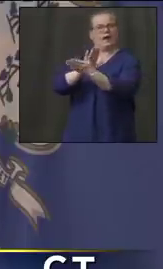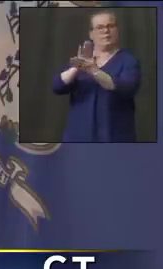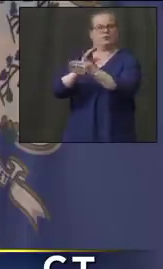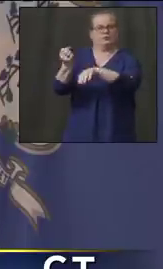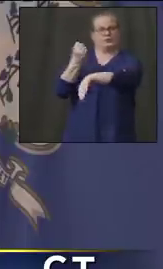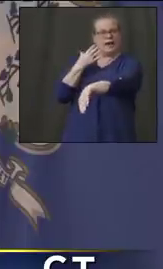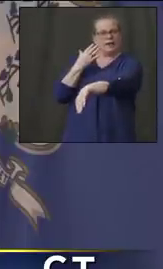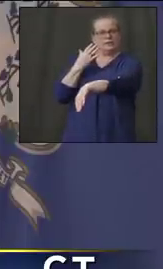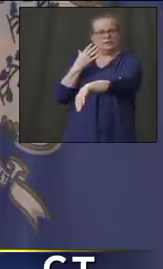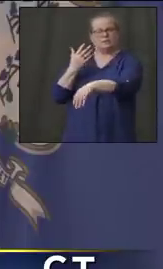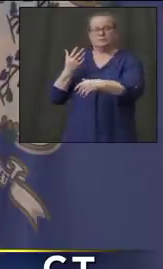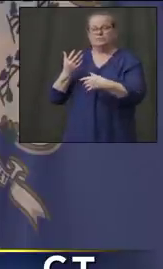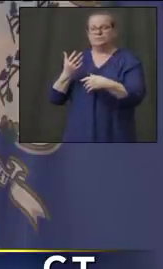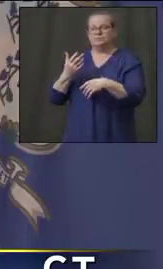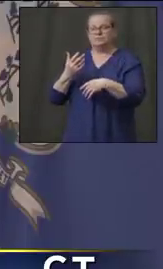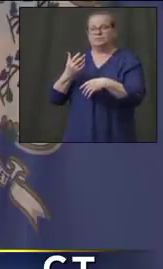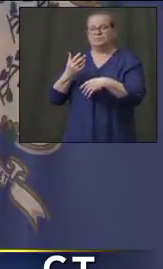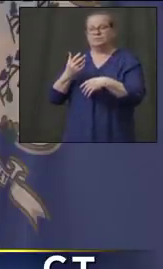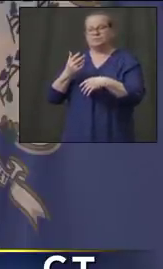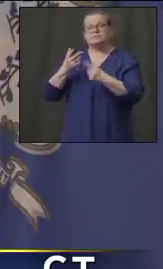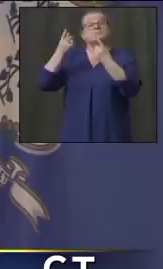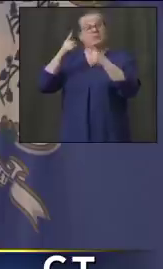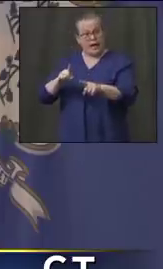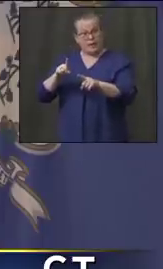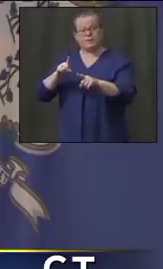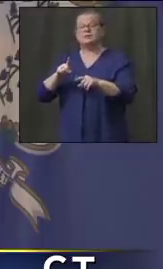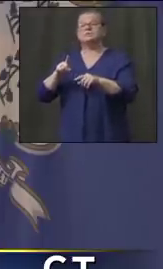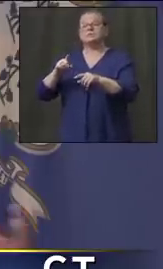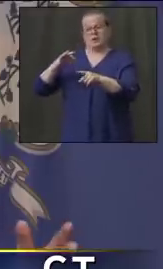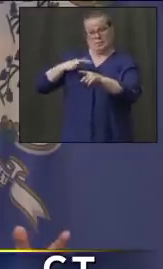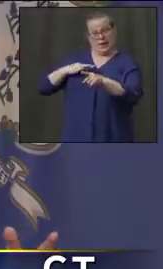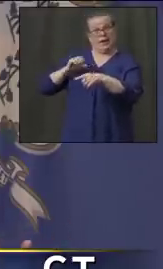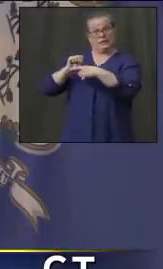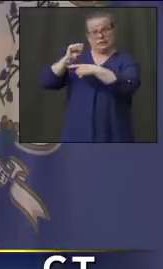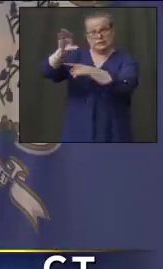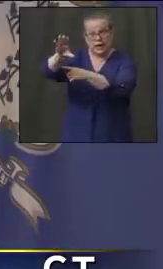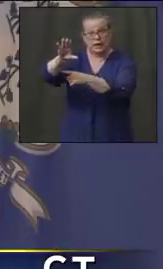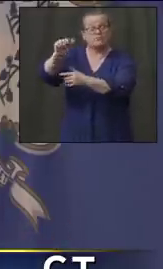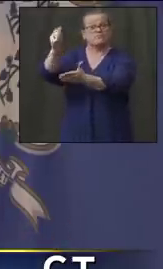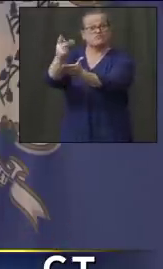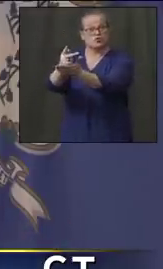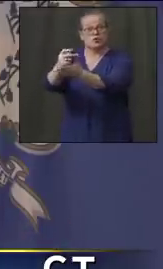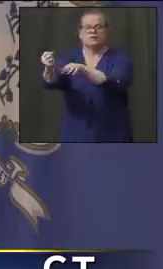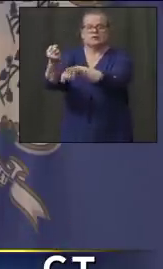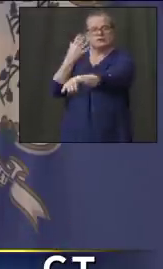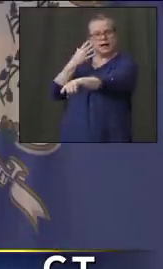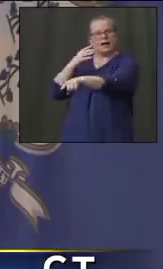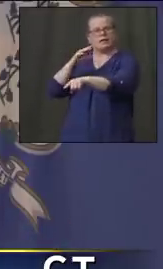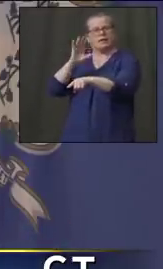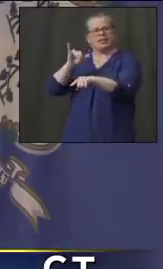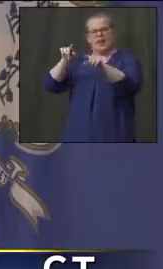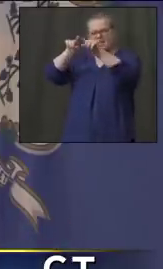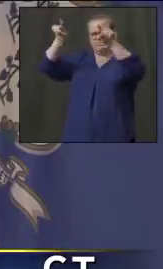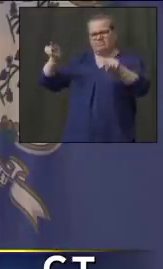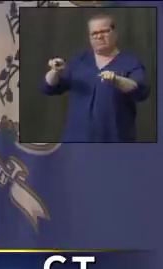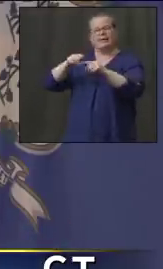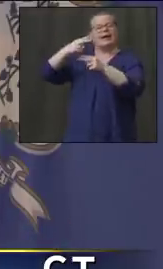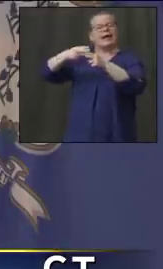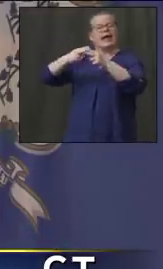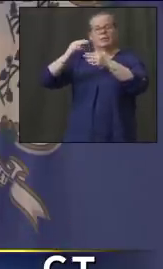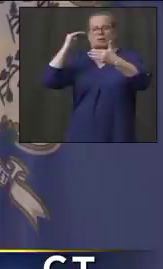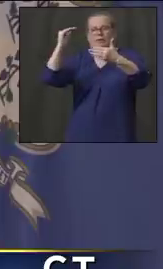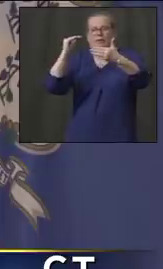be allowed to vote accordingly once they get an absentee ballot back. We would also have traditional ballot